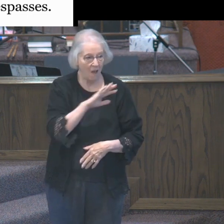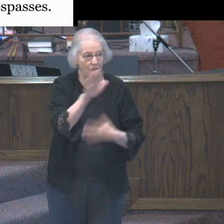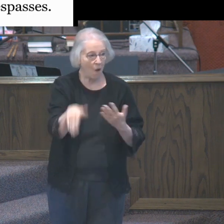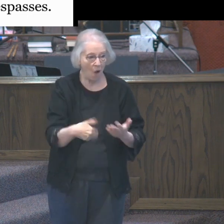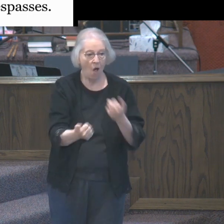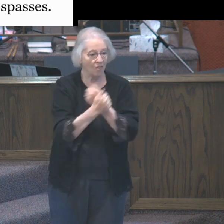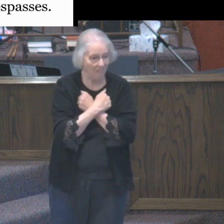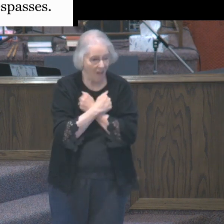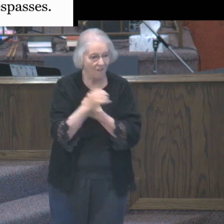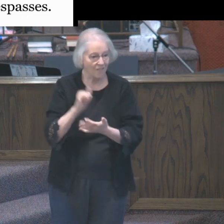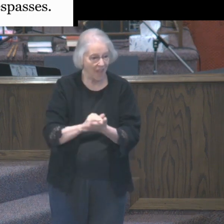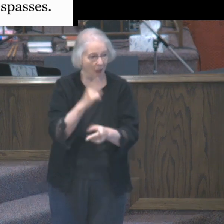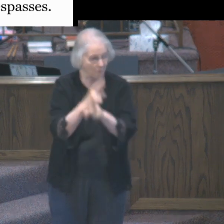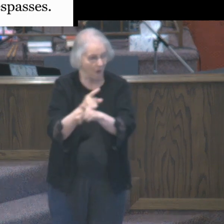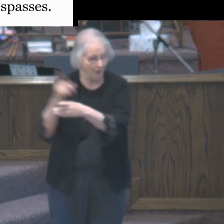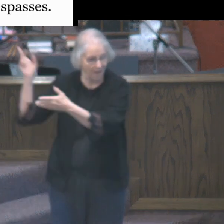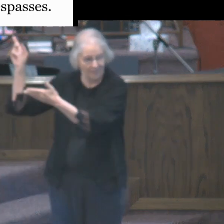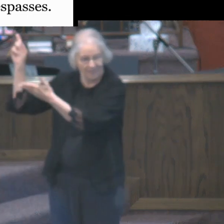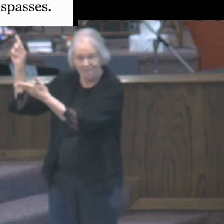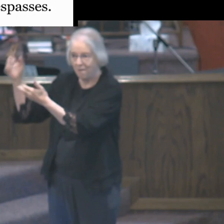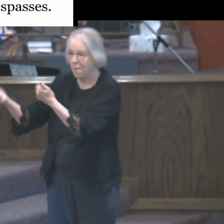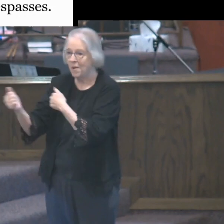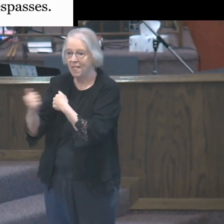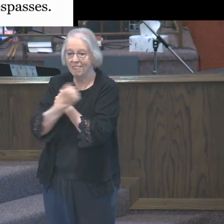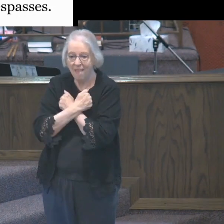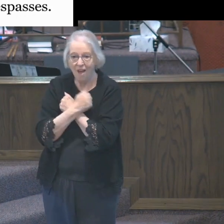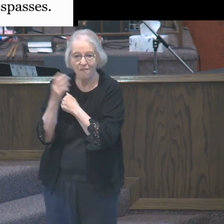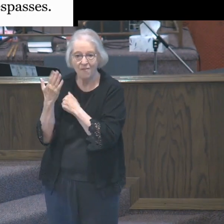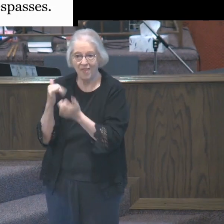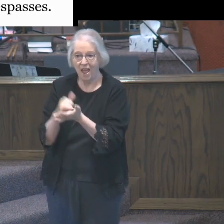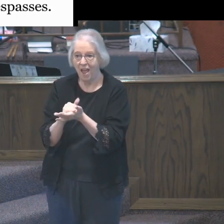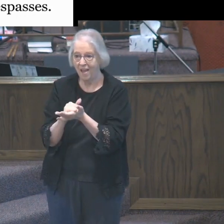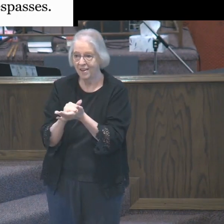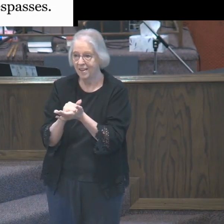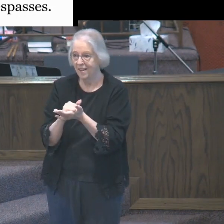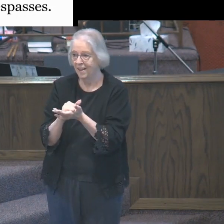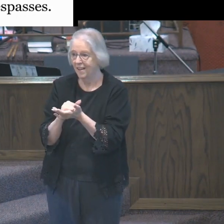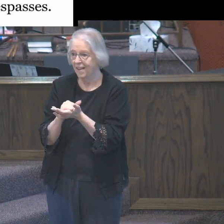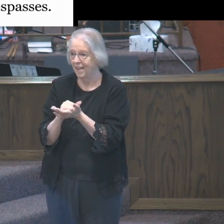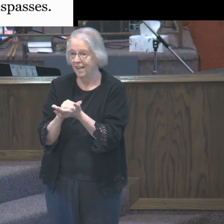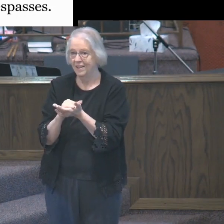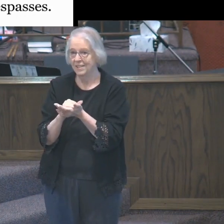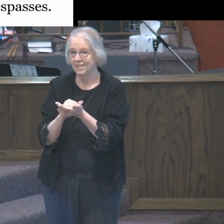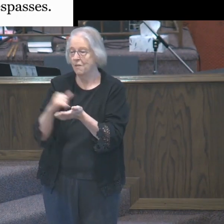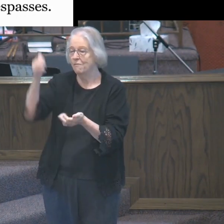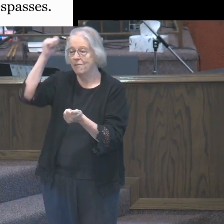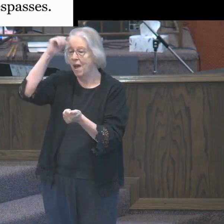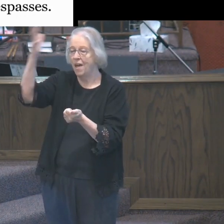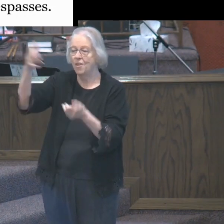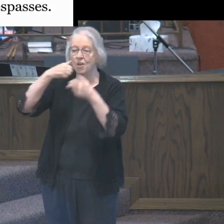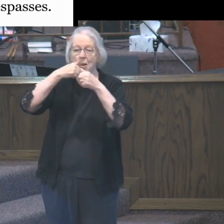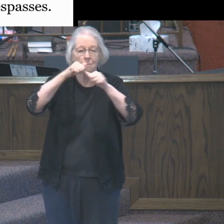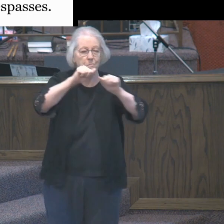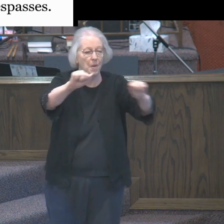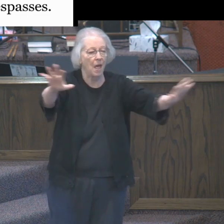trespasses, neither will your Father forgive your trespasses. So, Father, I pray you would bless the reading of your word. God,